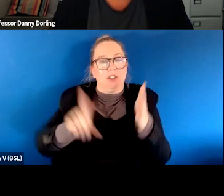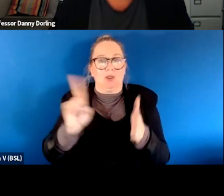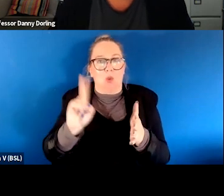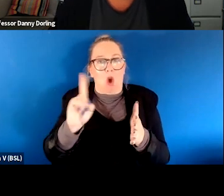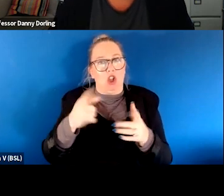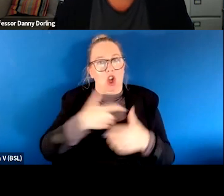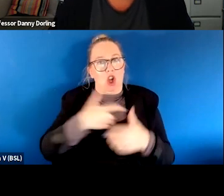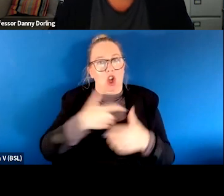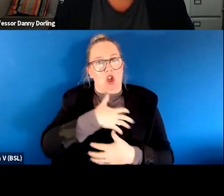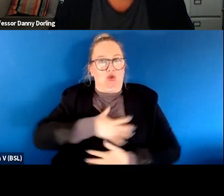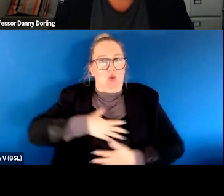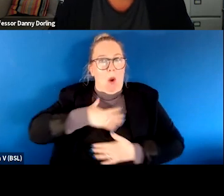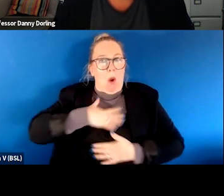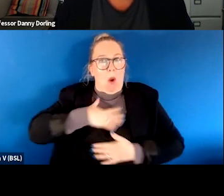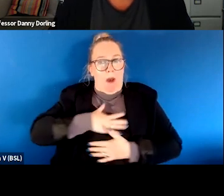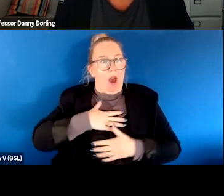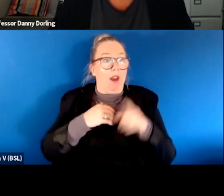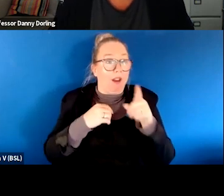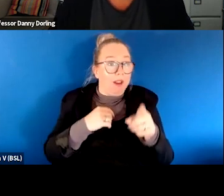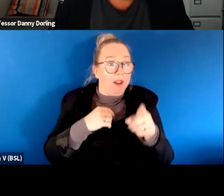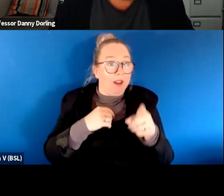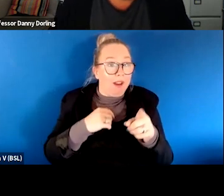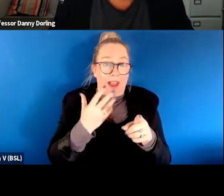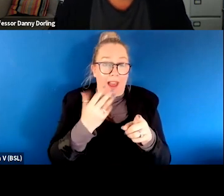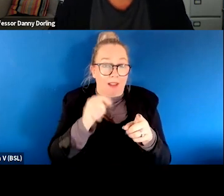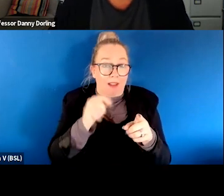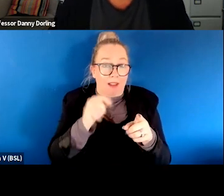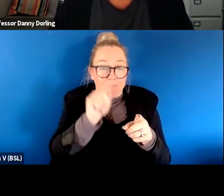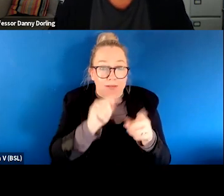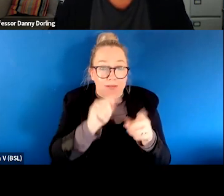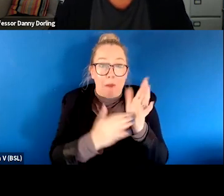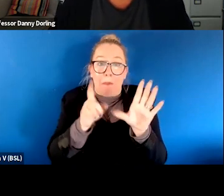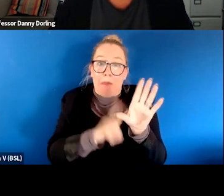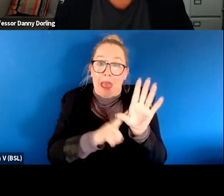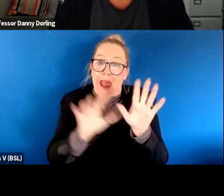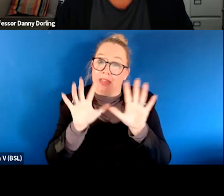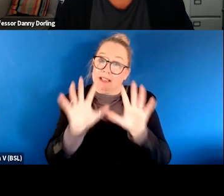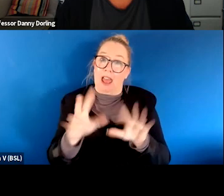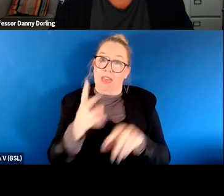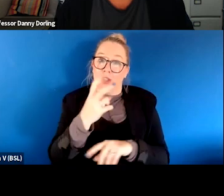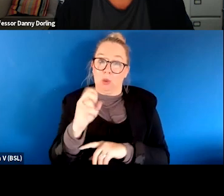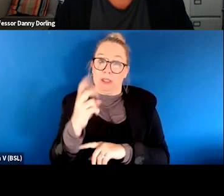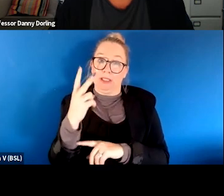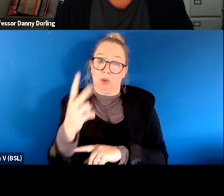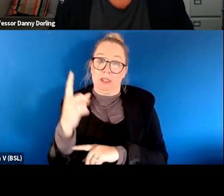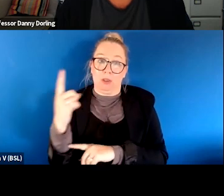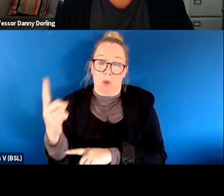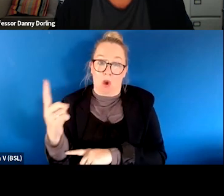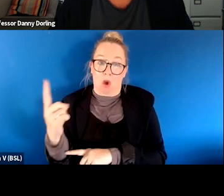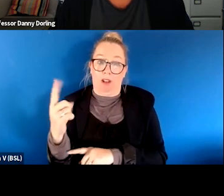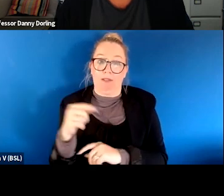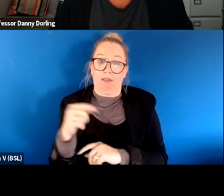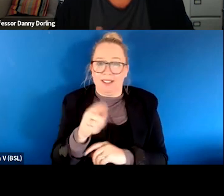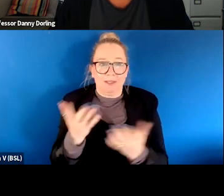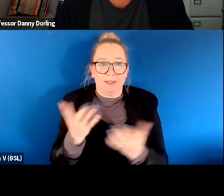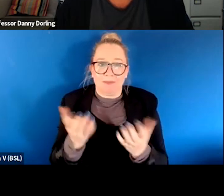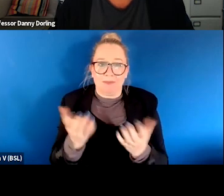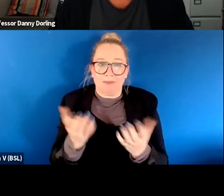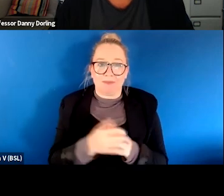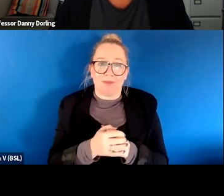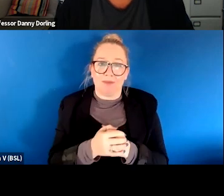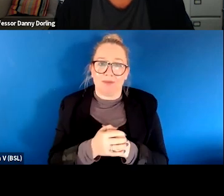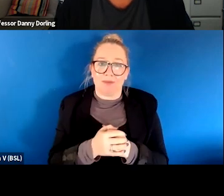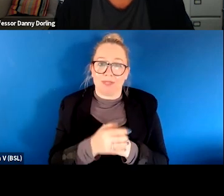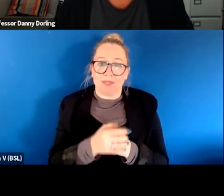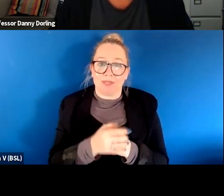10th, 2021. And you don't read so much about this now a year later. But this is, I think